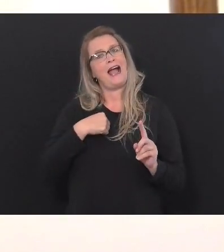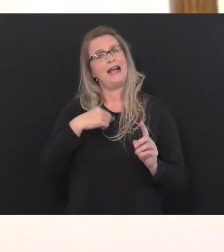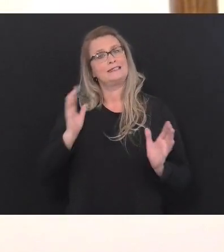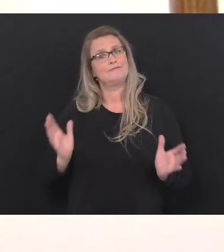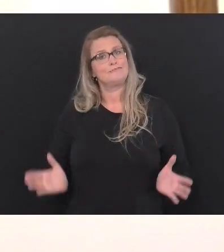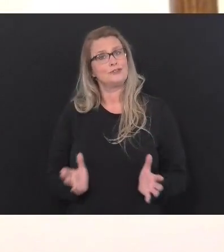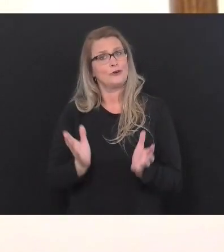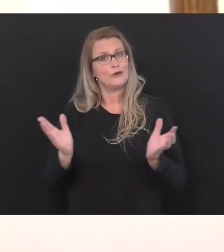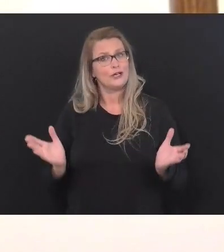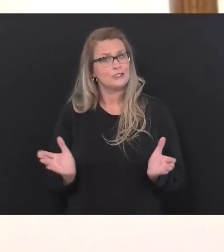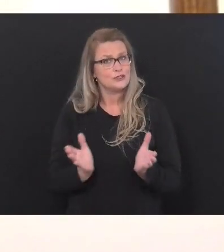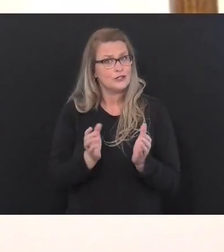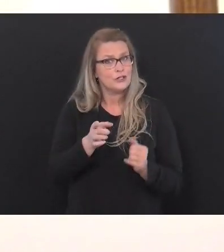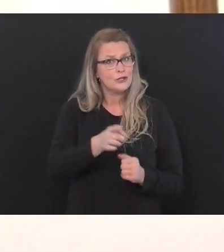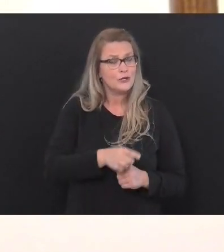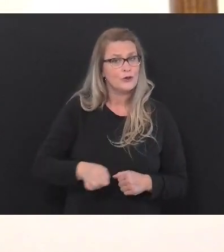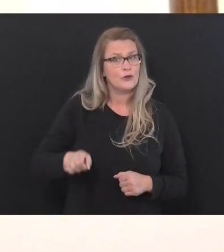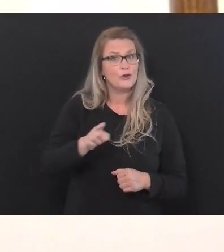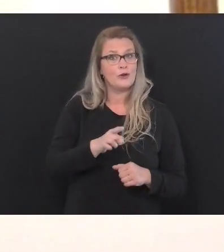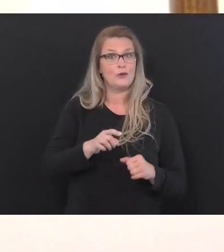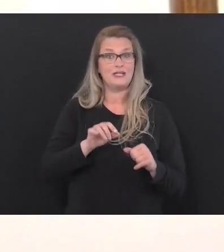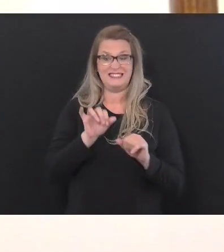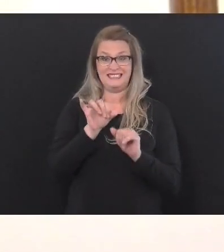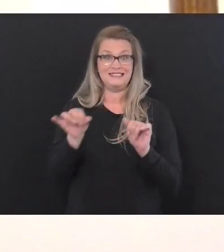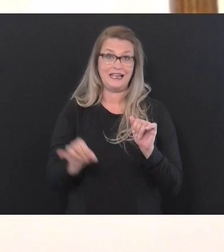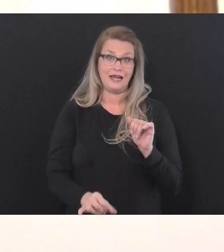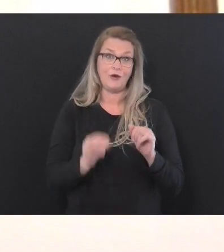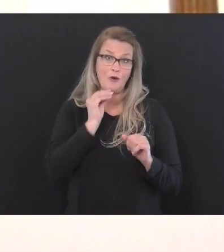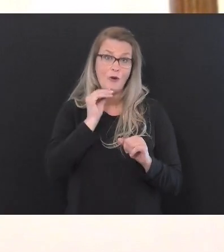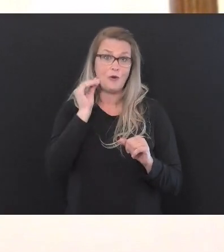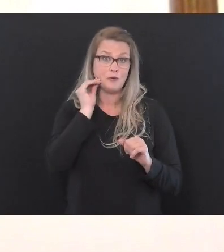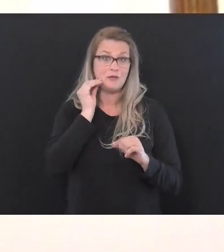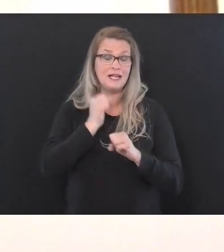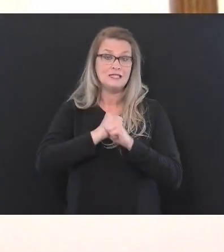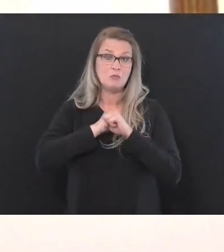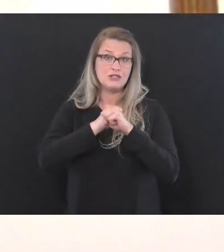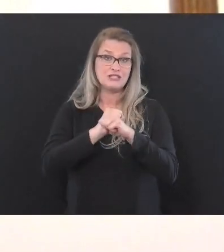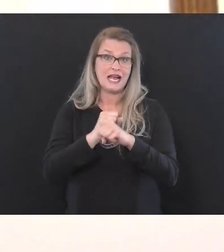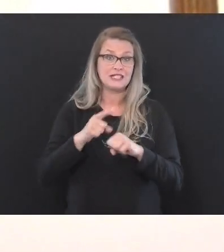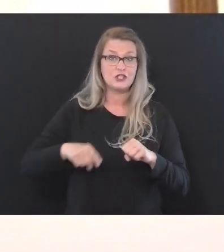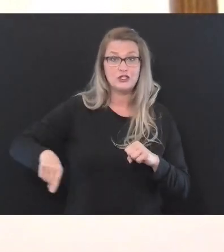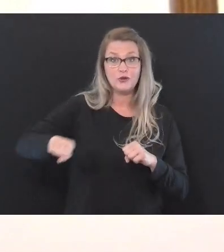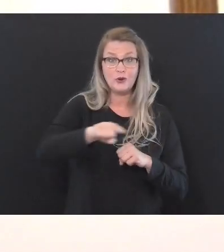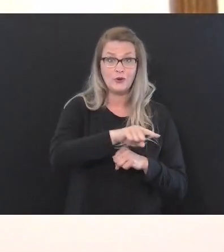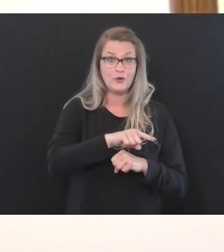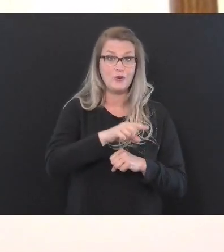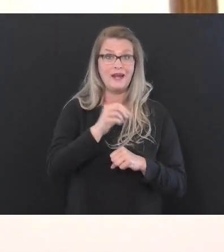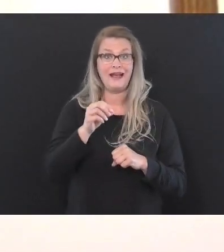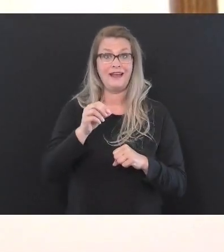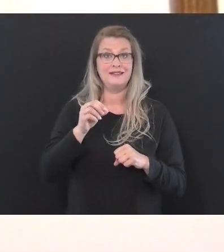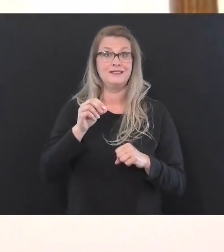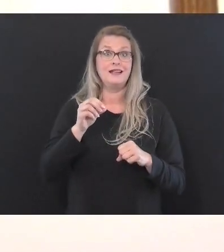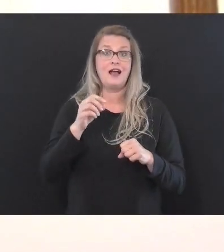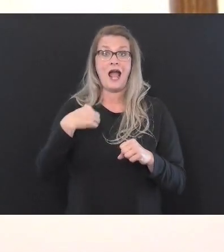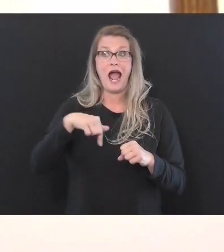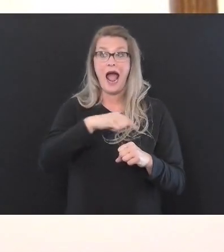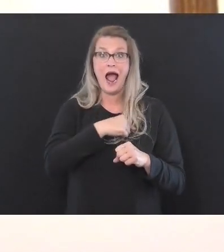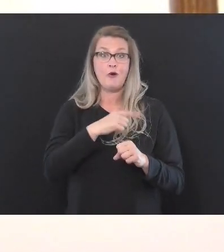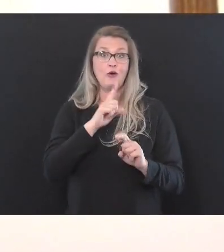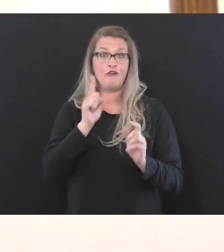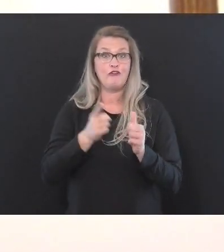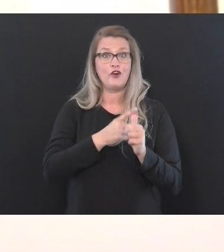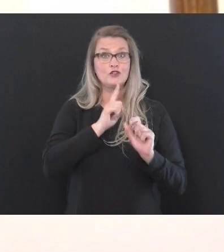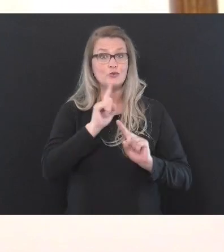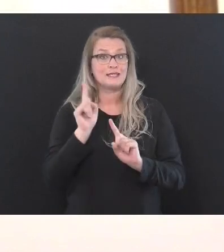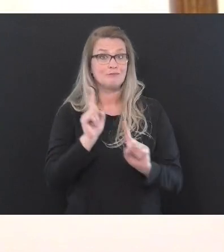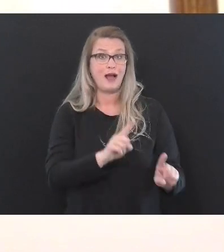continue to do the things you're doing now, which protects all of us, protects our frontline workers, our first